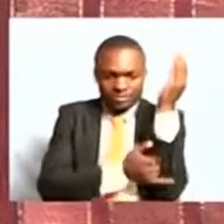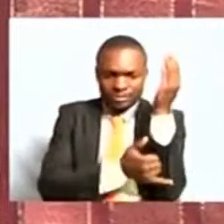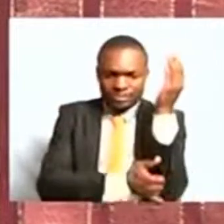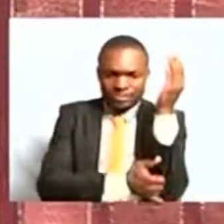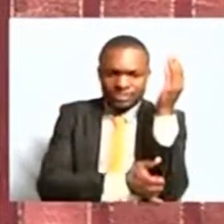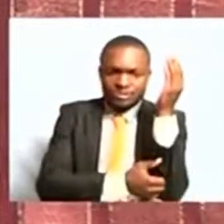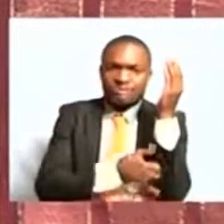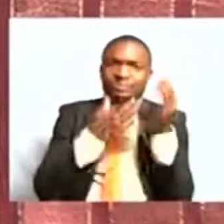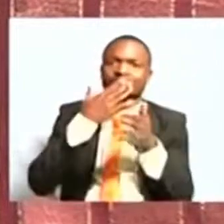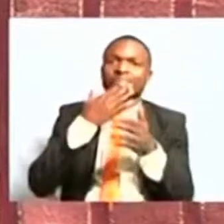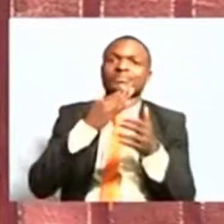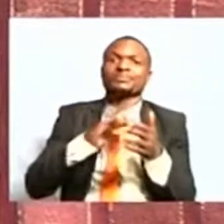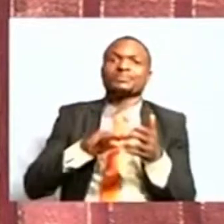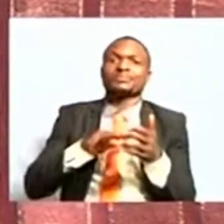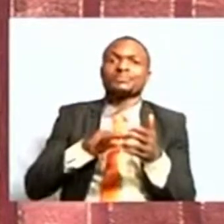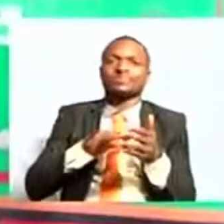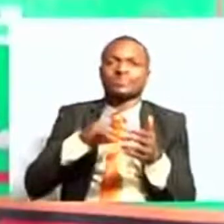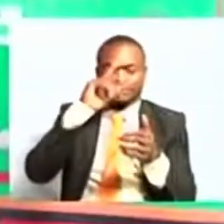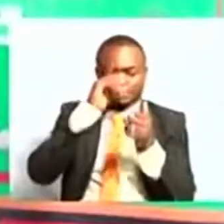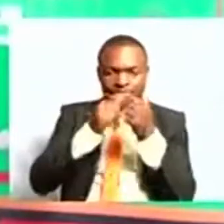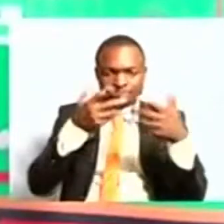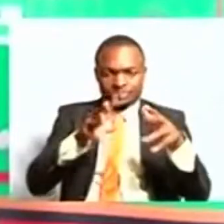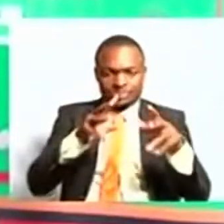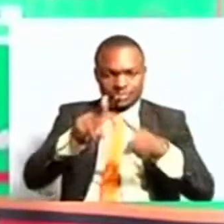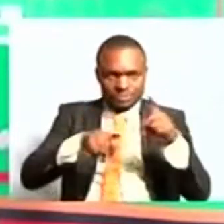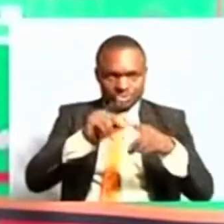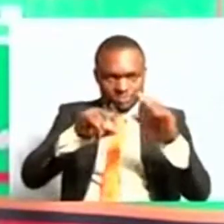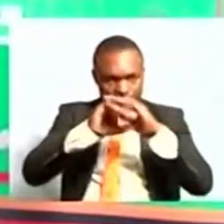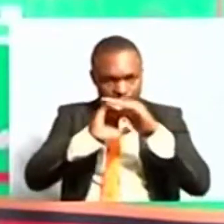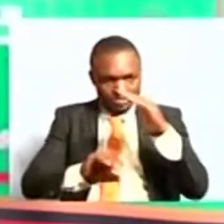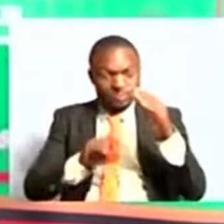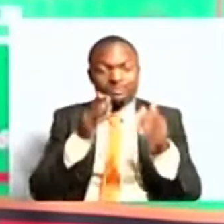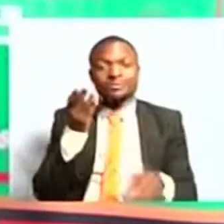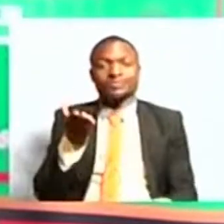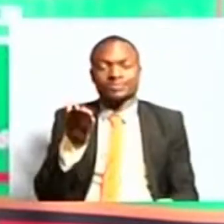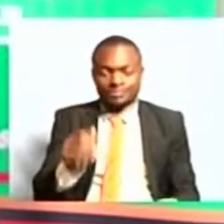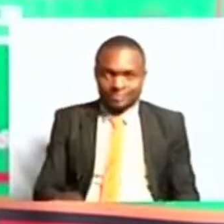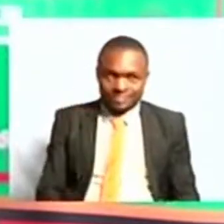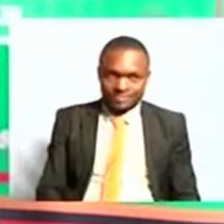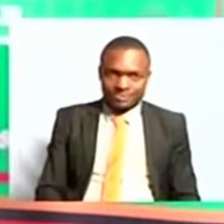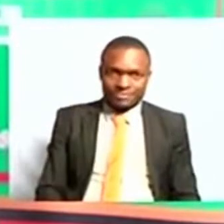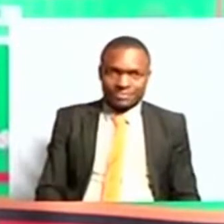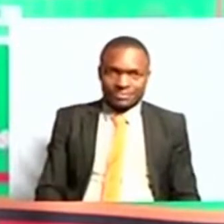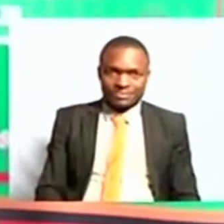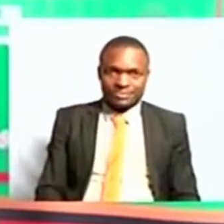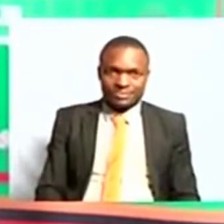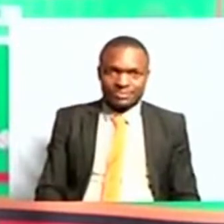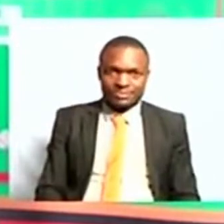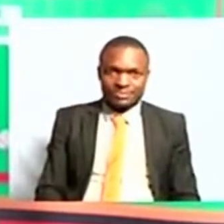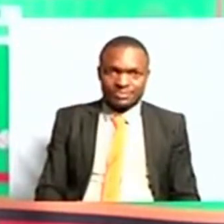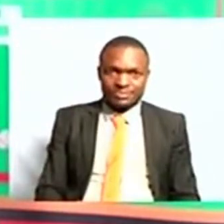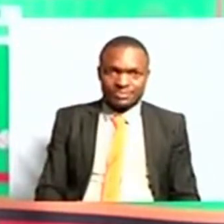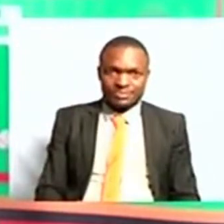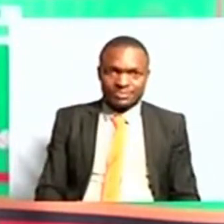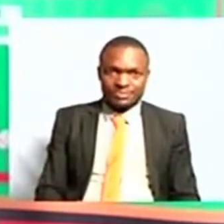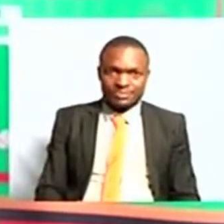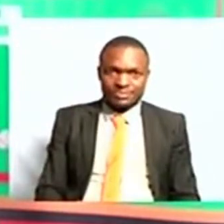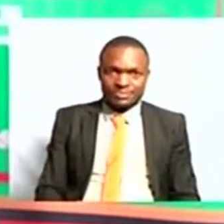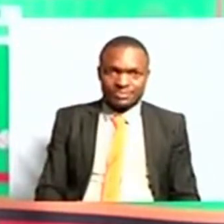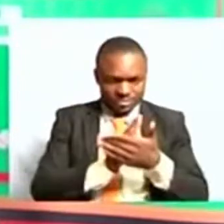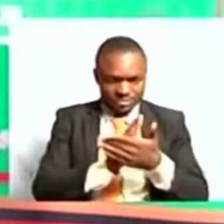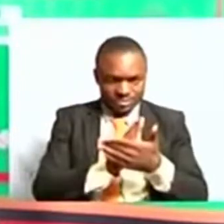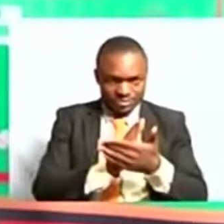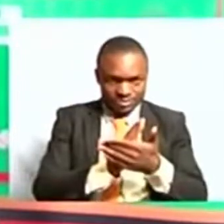of people. And of course, under the lead by the United Nations and its